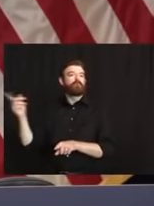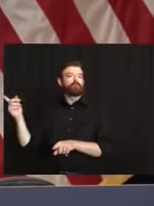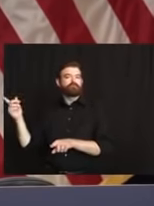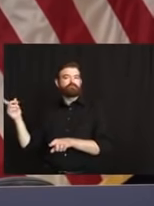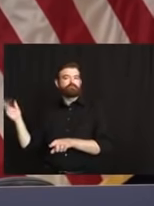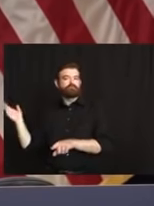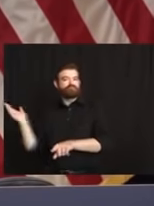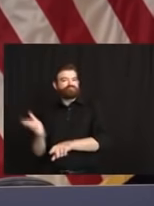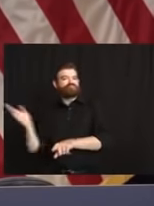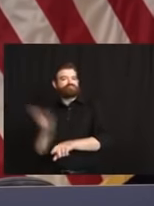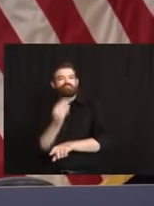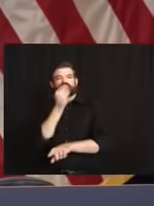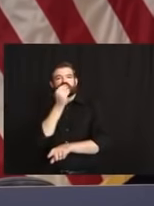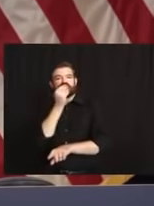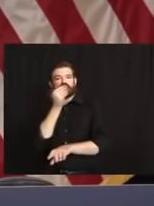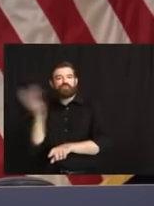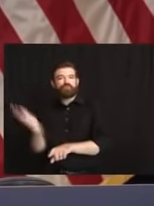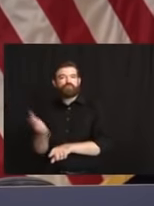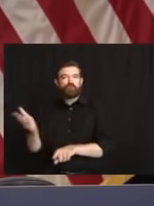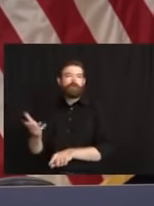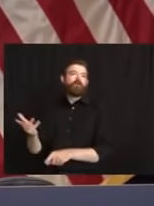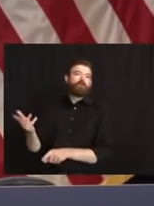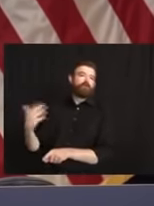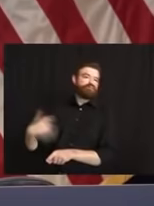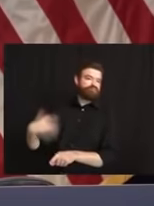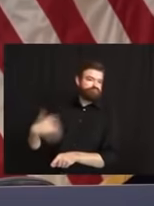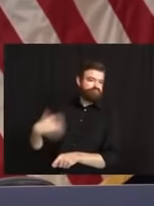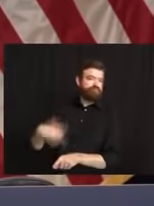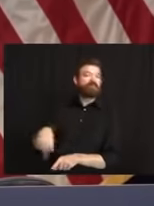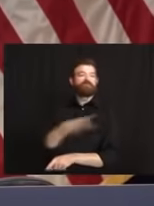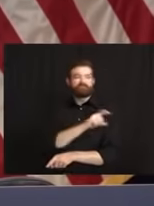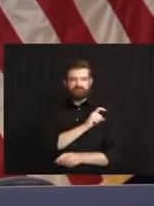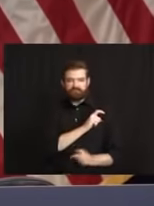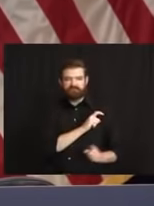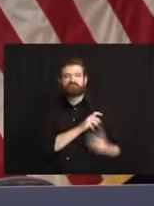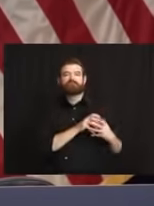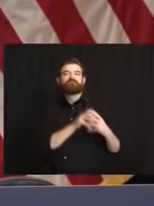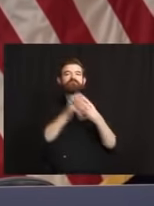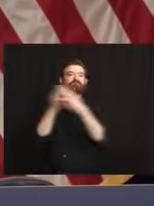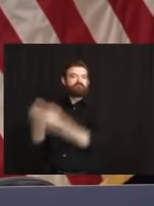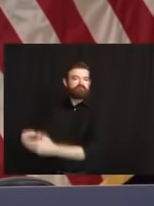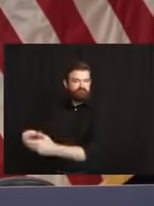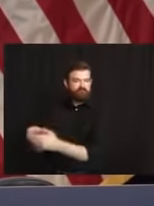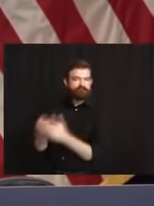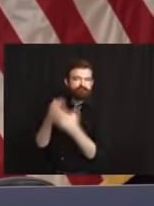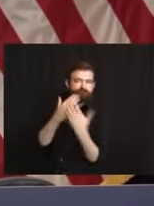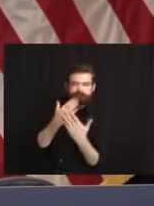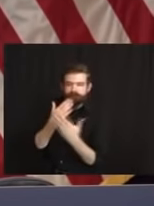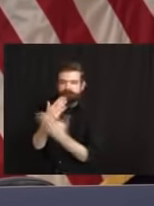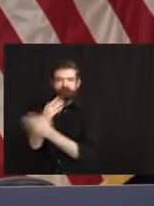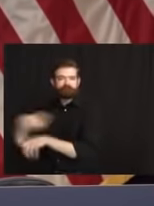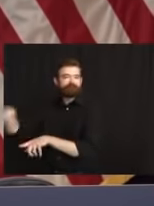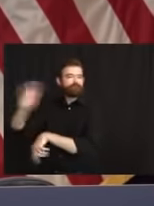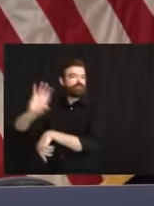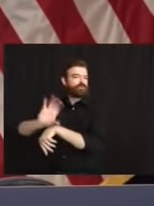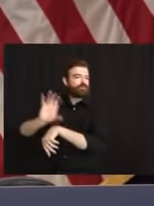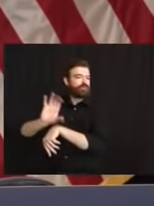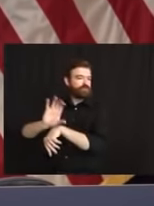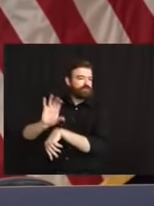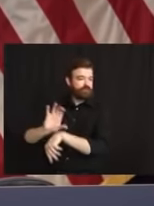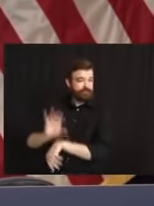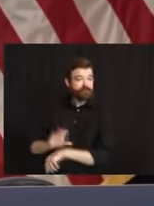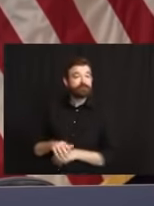of our appreciation. Those mortuary affairs sites are being demobilized, but it just was another indication of the